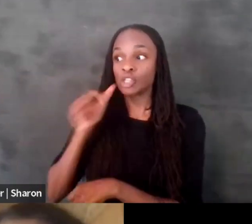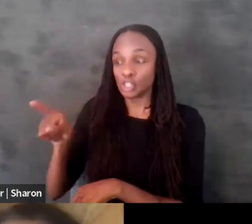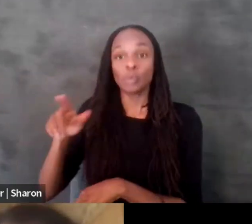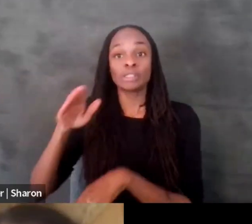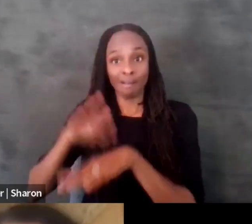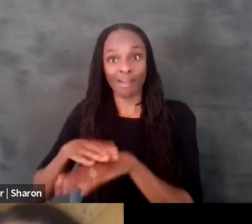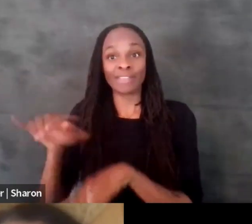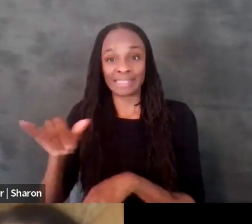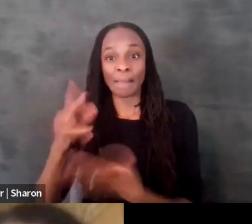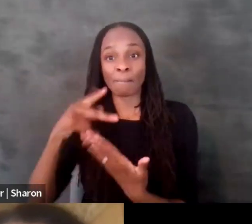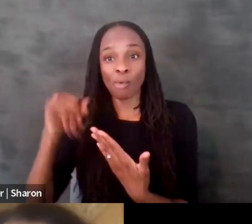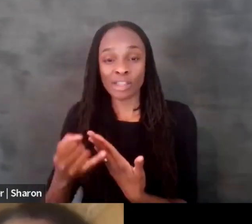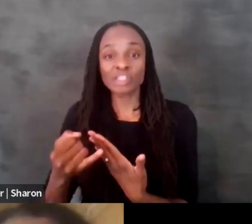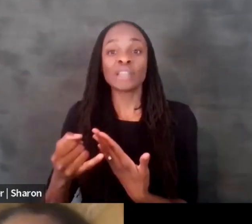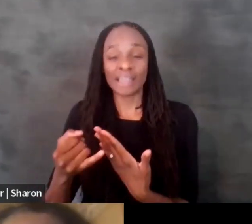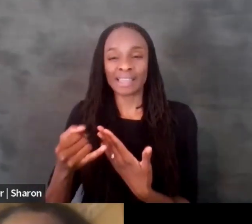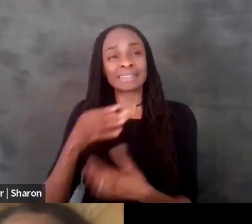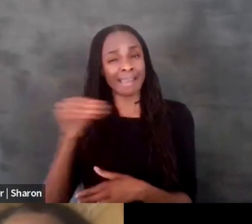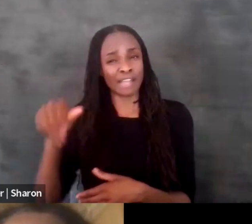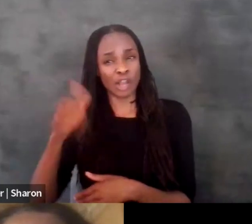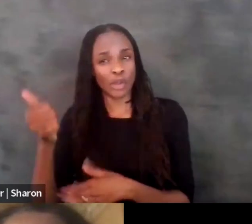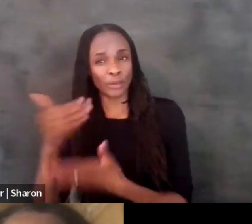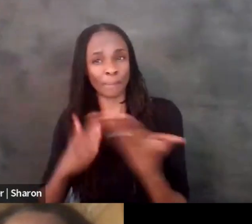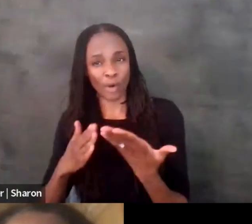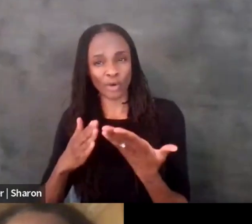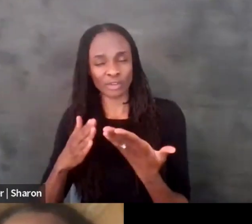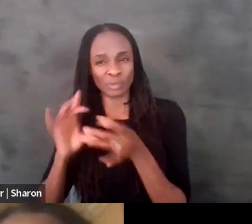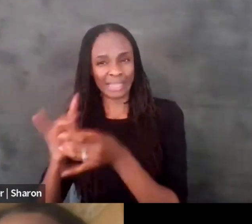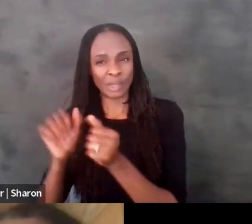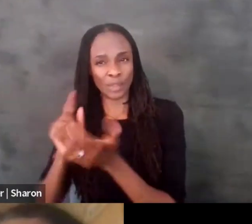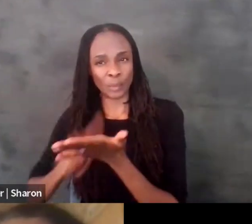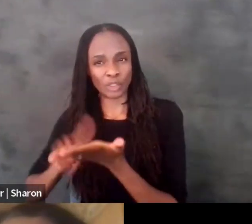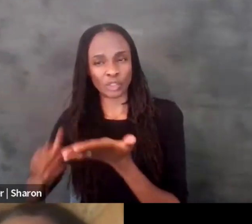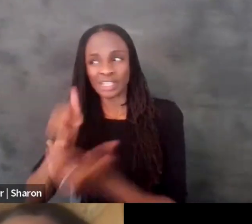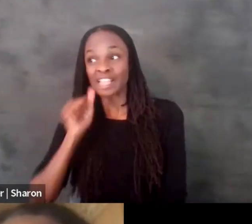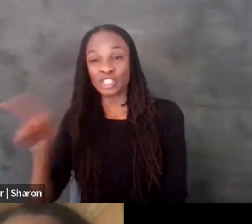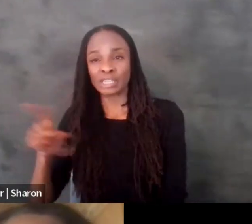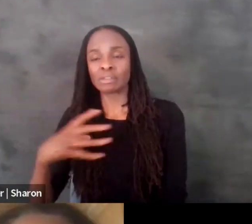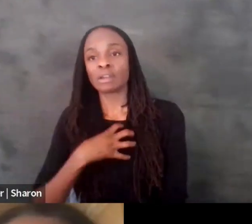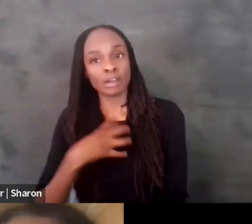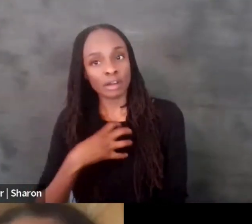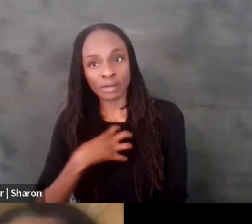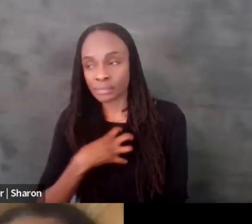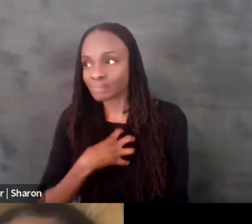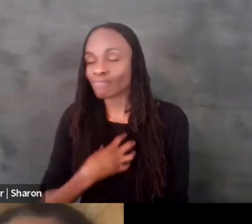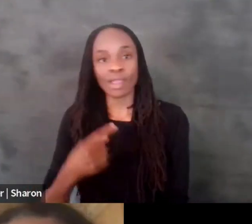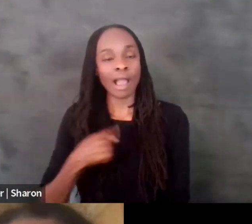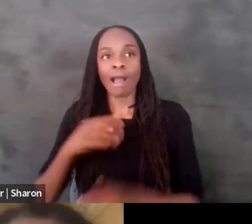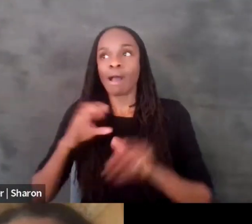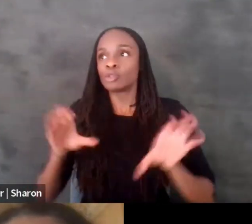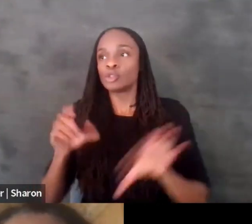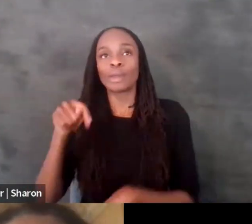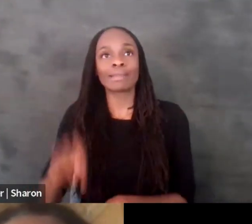project and doing some other aspect of it, some research aspect. And she was mm. complaining that I'm just doing this to earn